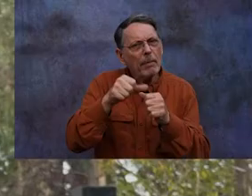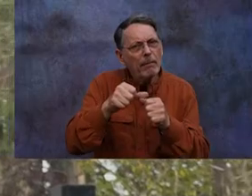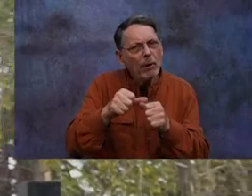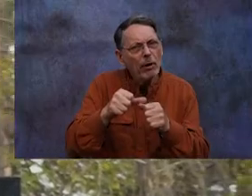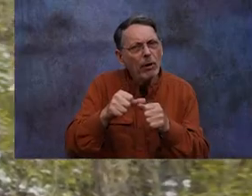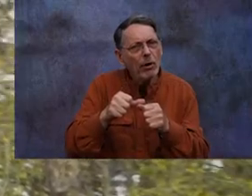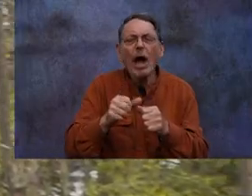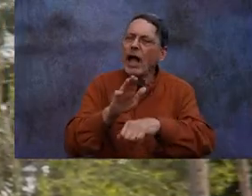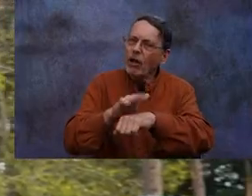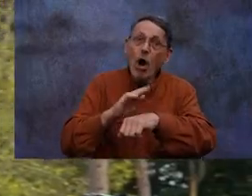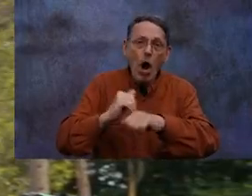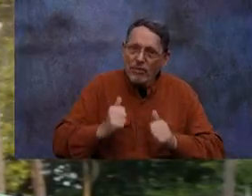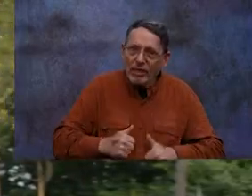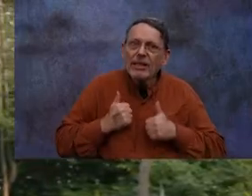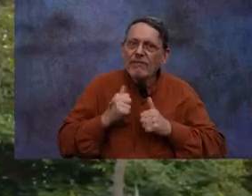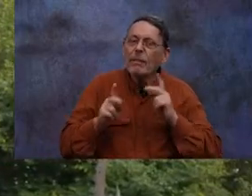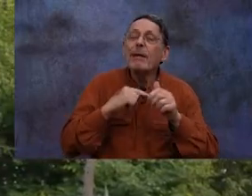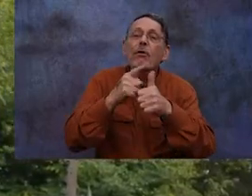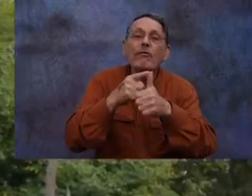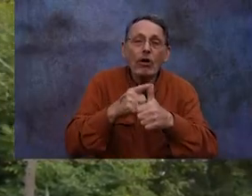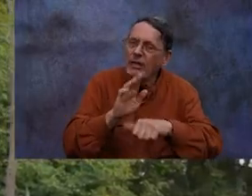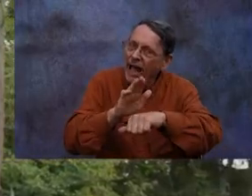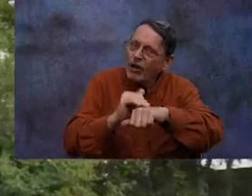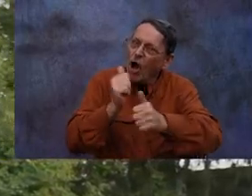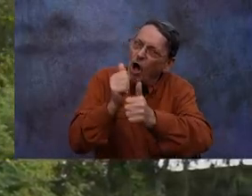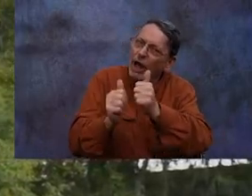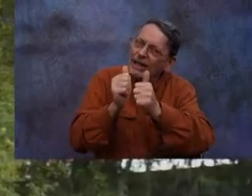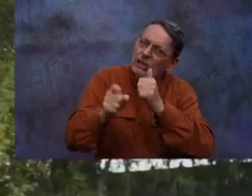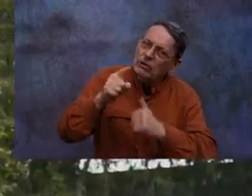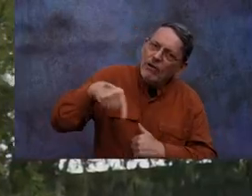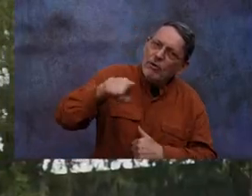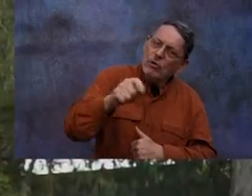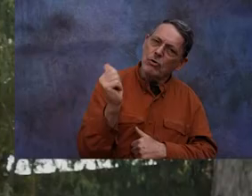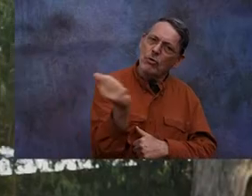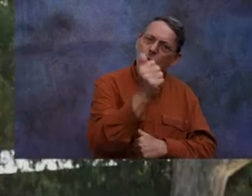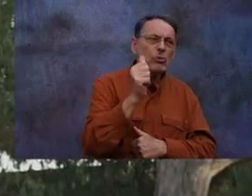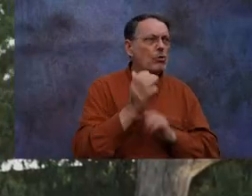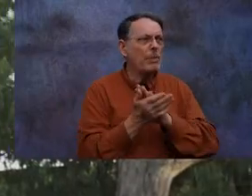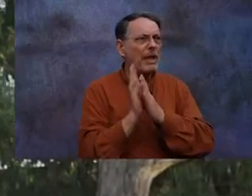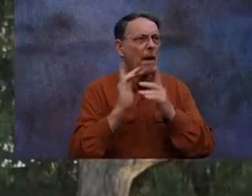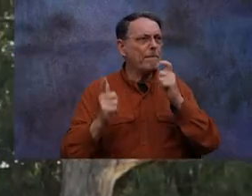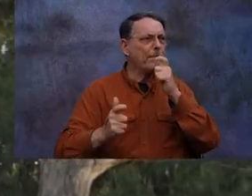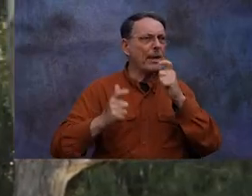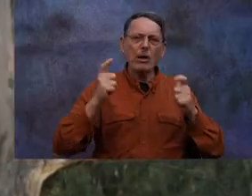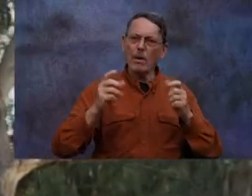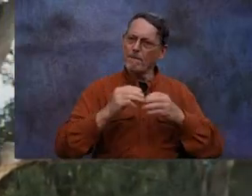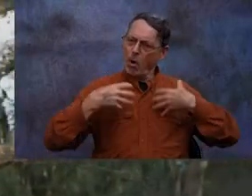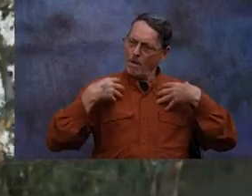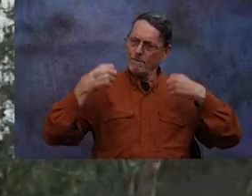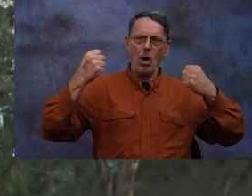I will call on the living first. I will call on each and every one of us to